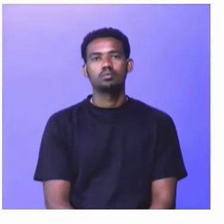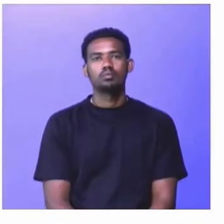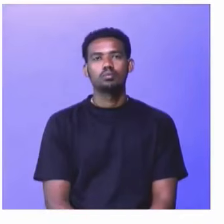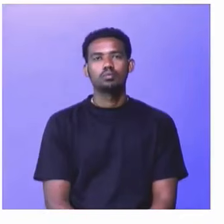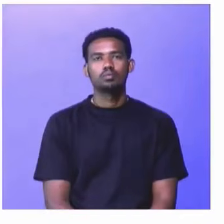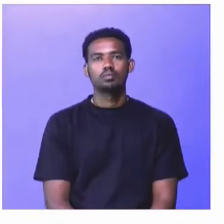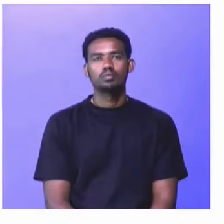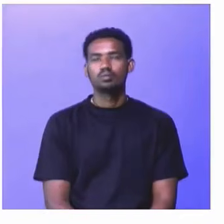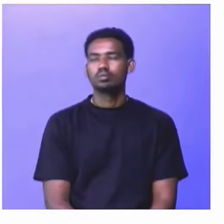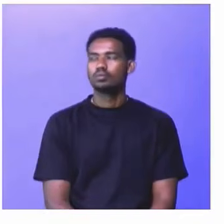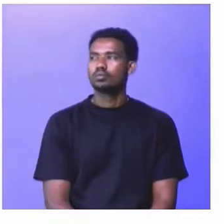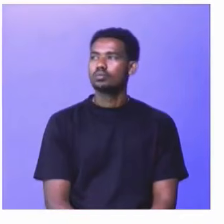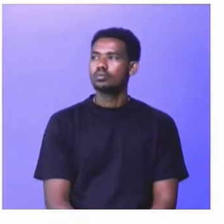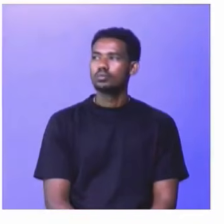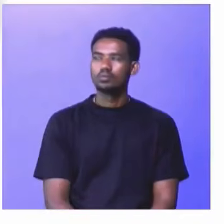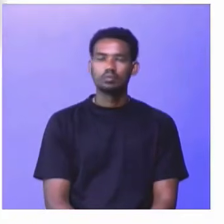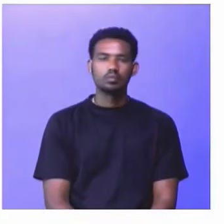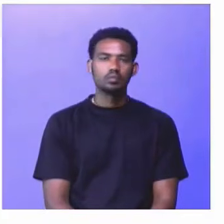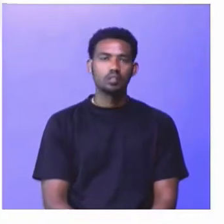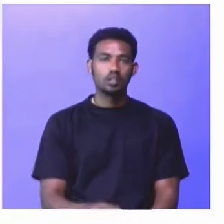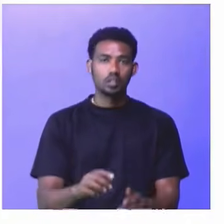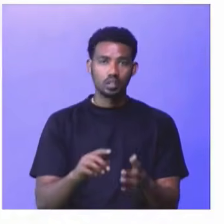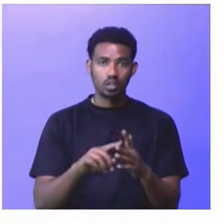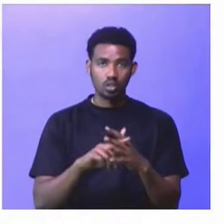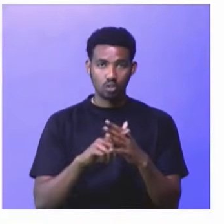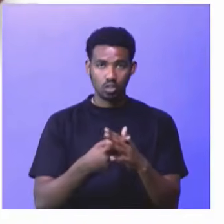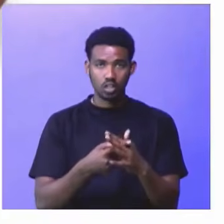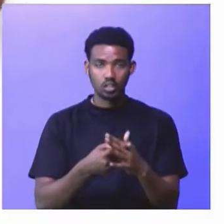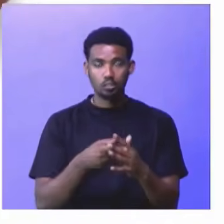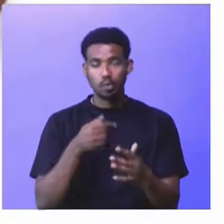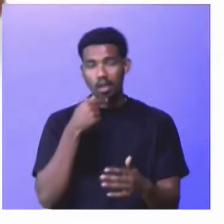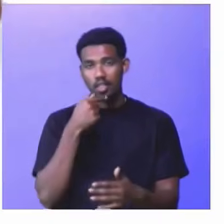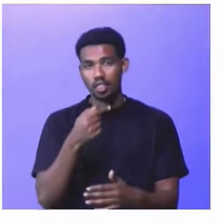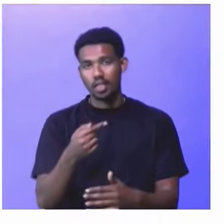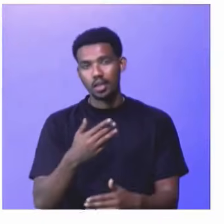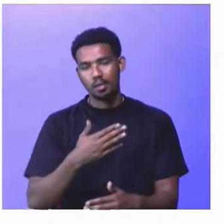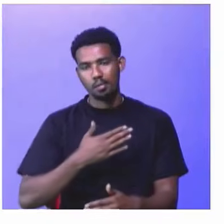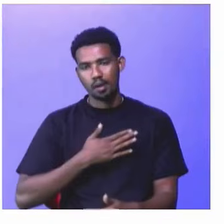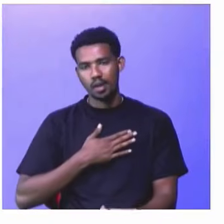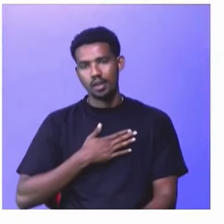So here is, let us start by saying my